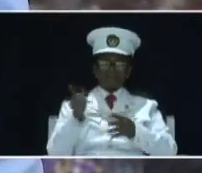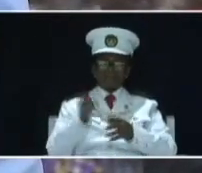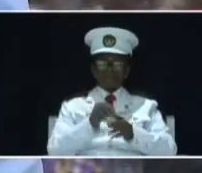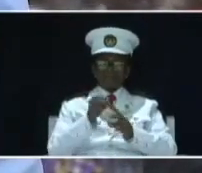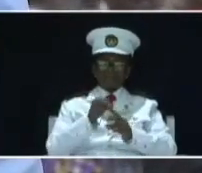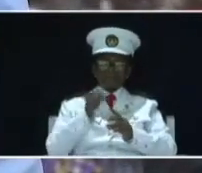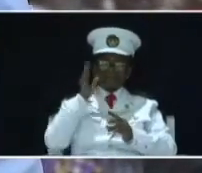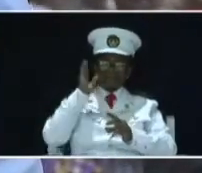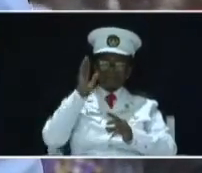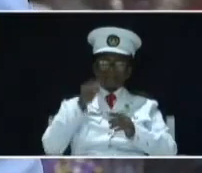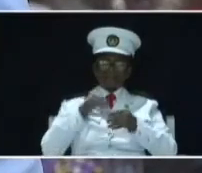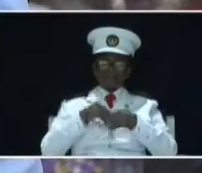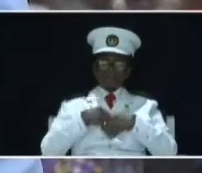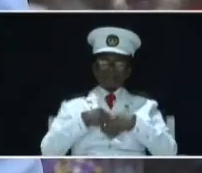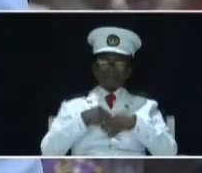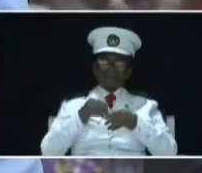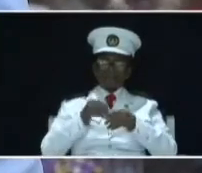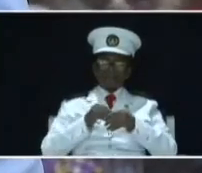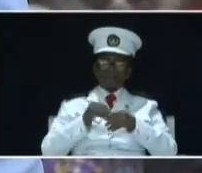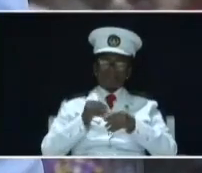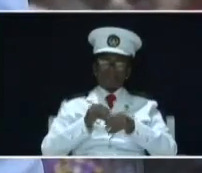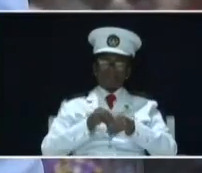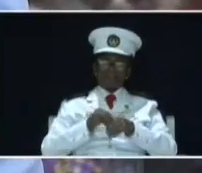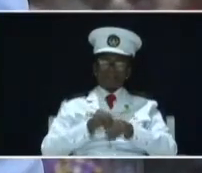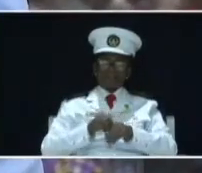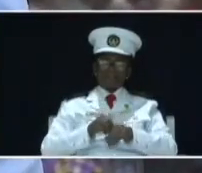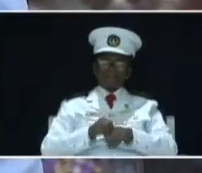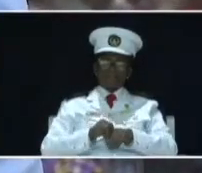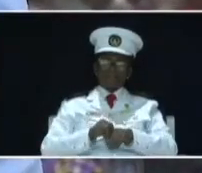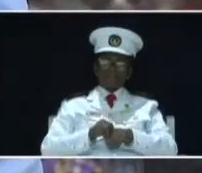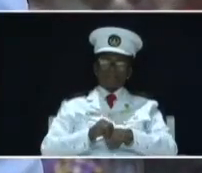than sufficient. That's his promise.